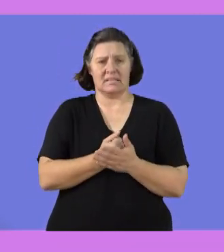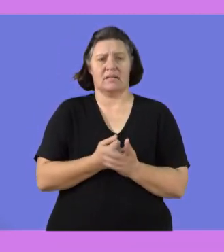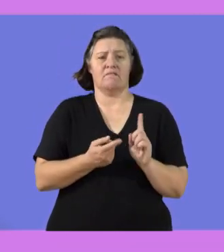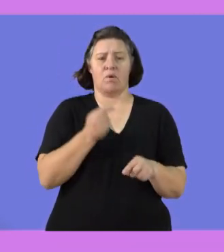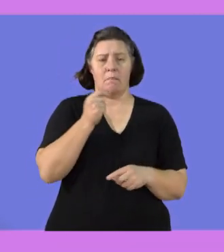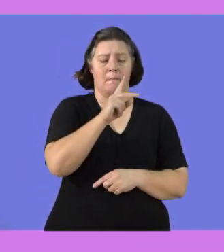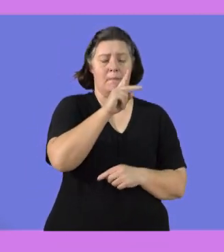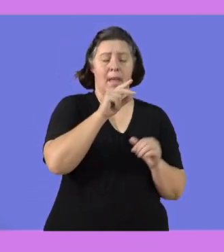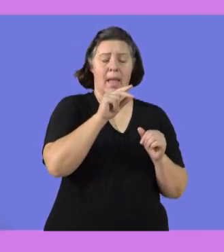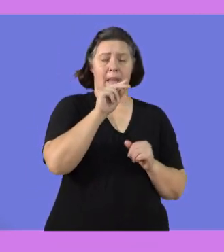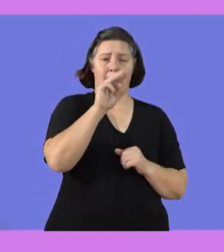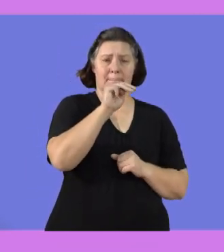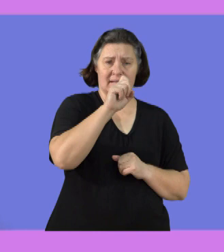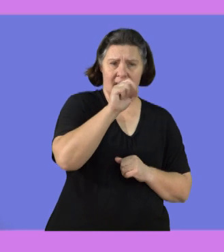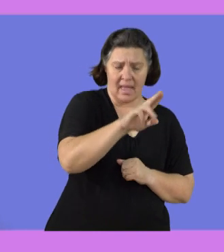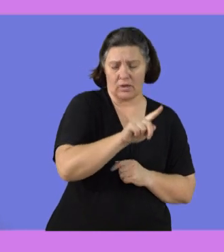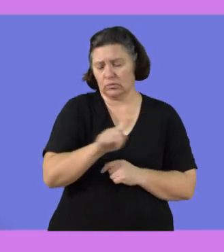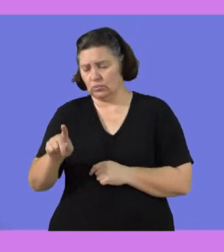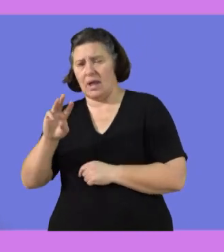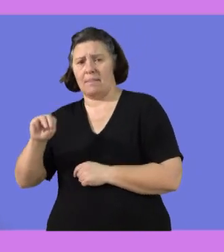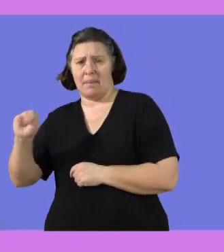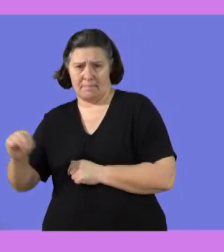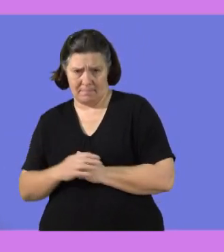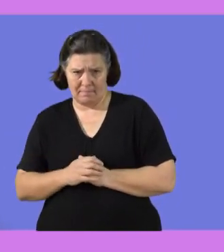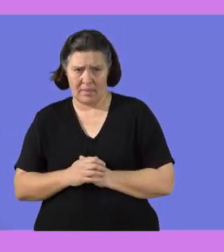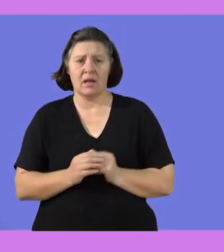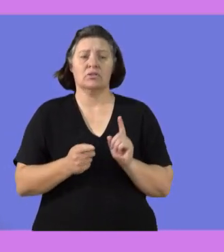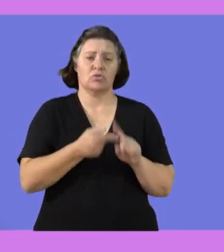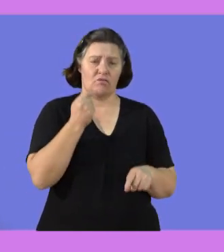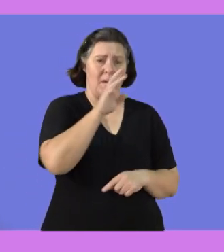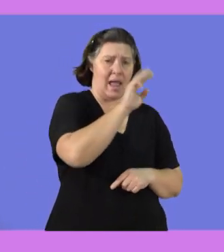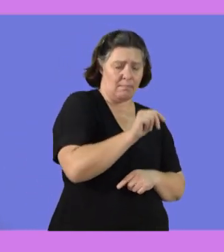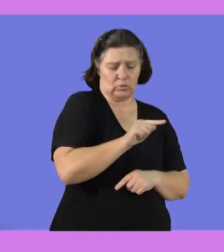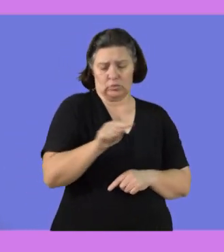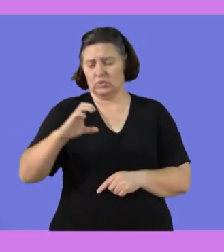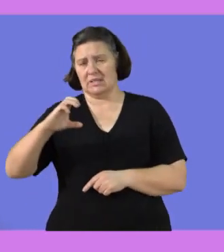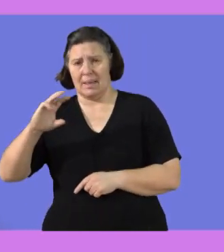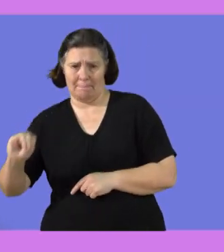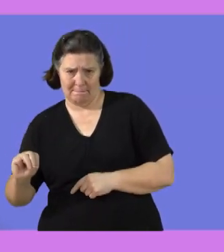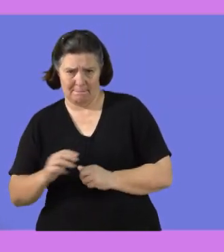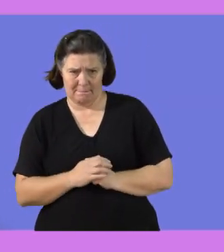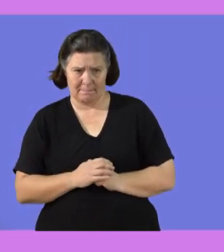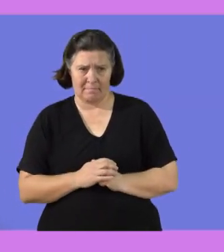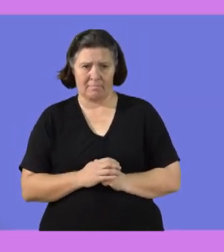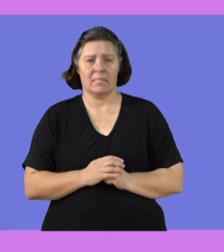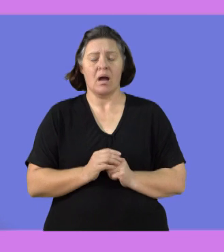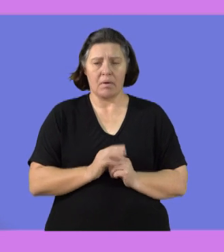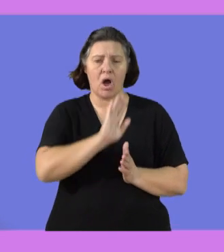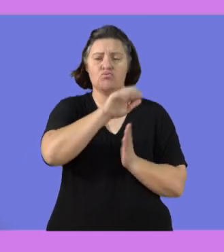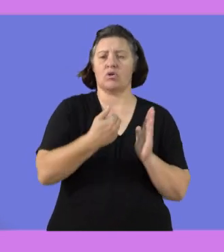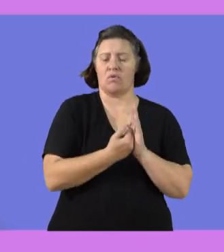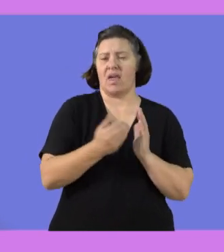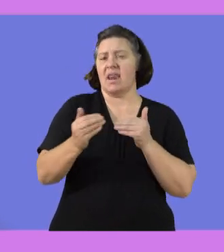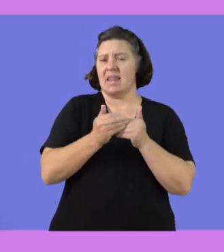conversion from the meters to millimeters, the conversion from meters to centimeters,